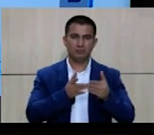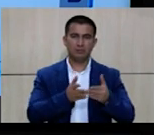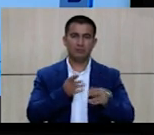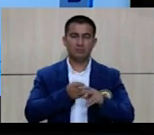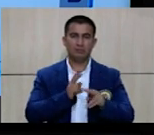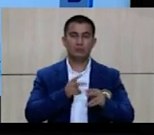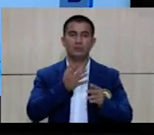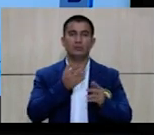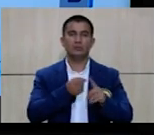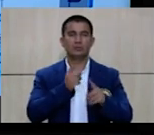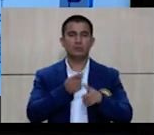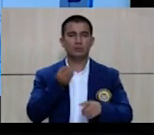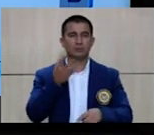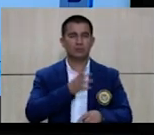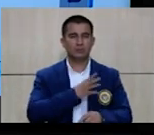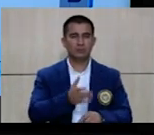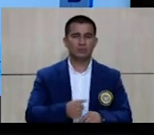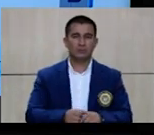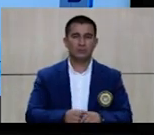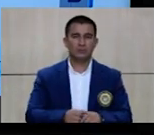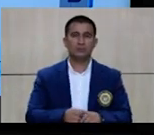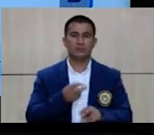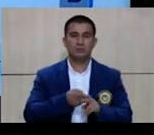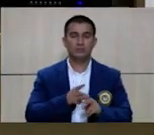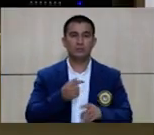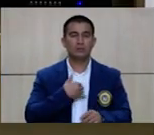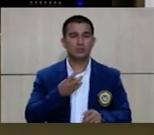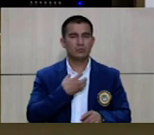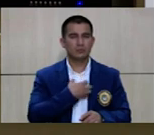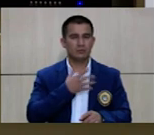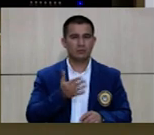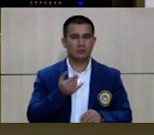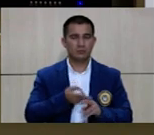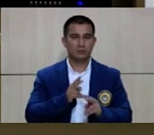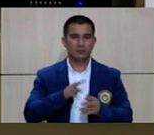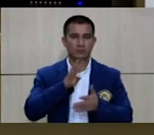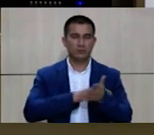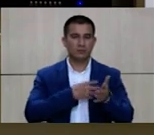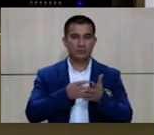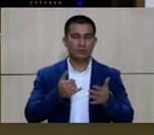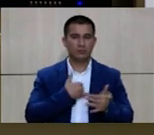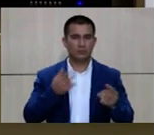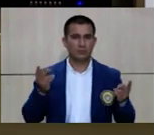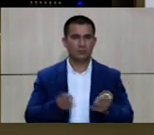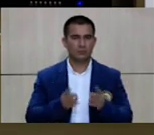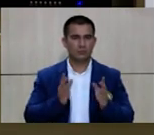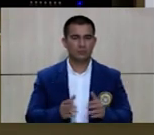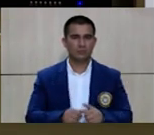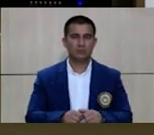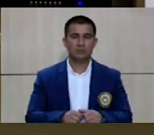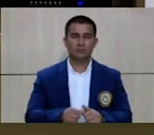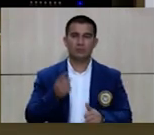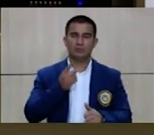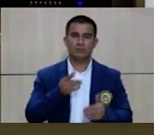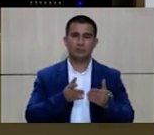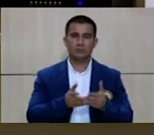tezligini aniqlang. Biz uchun nima muhim? Jadval tuzib olish. Birinchi